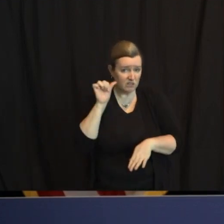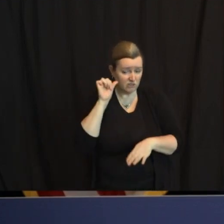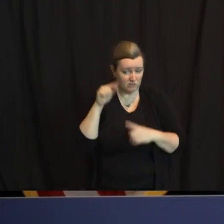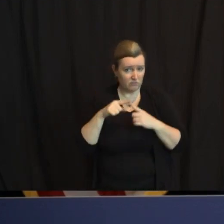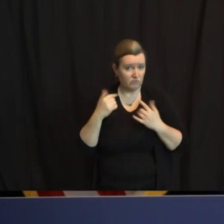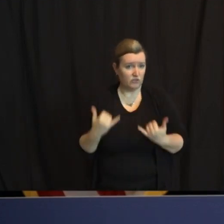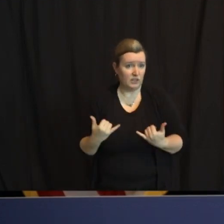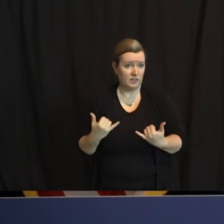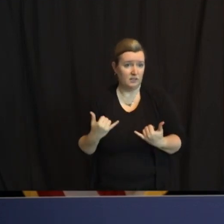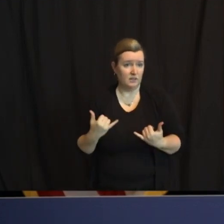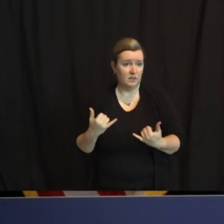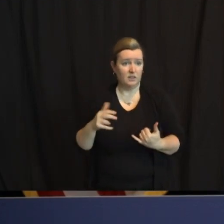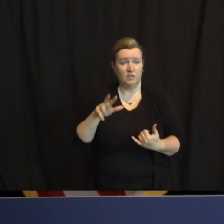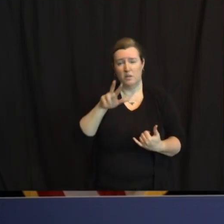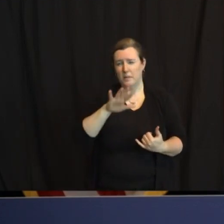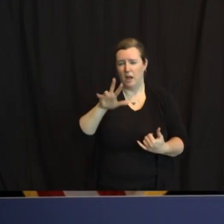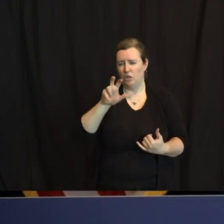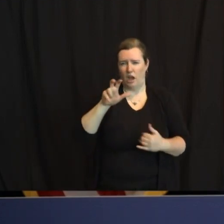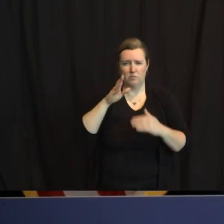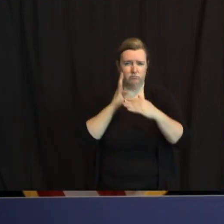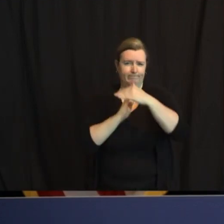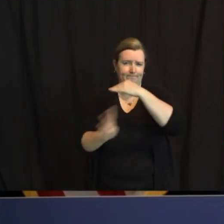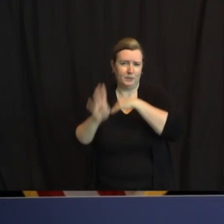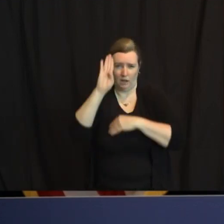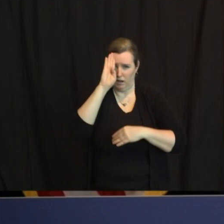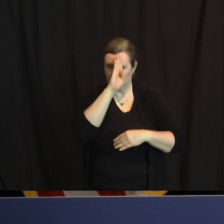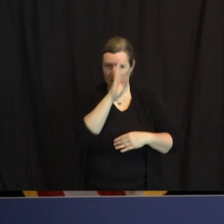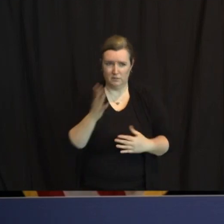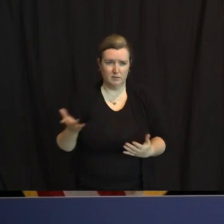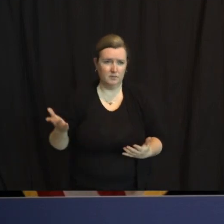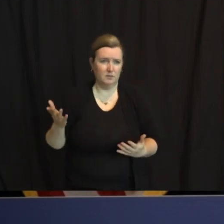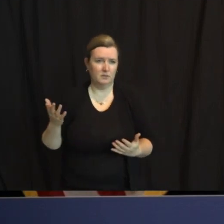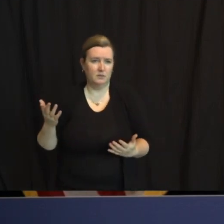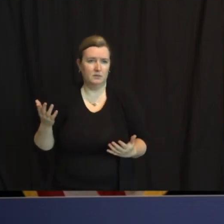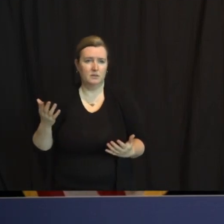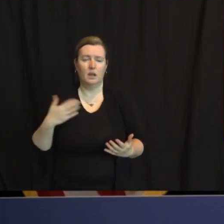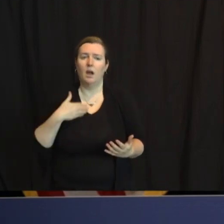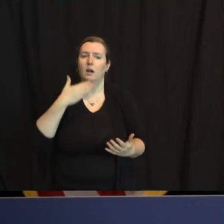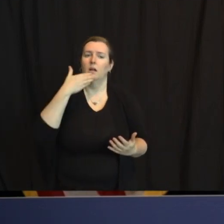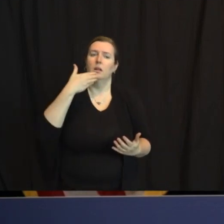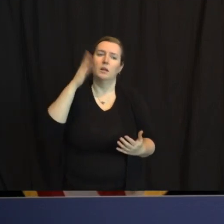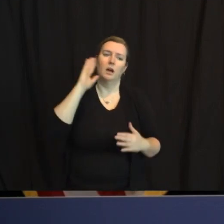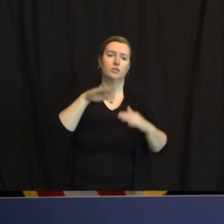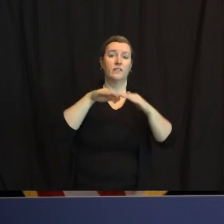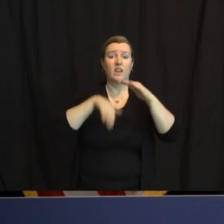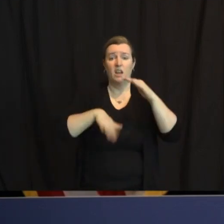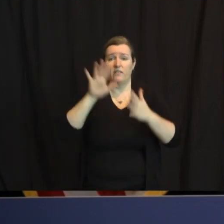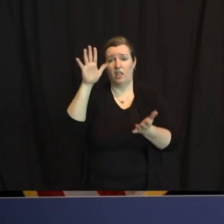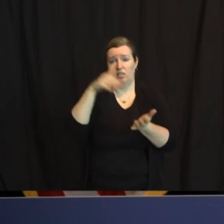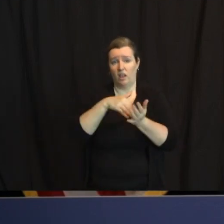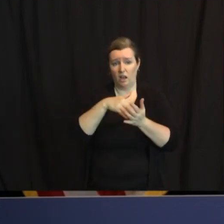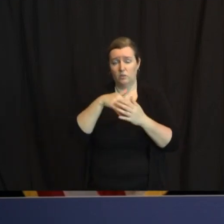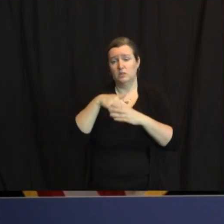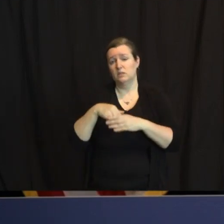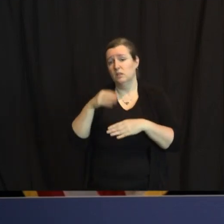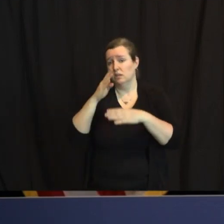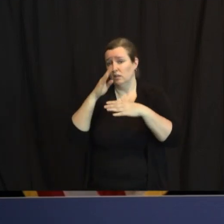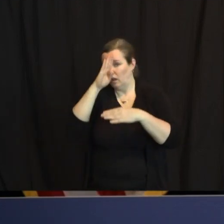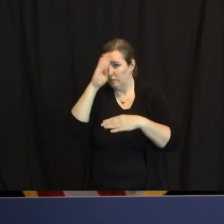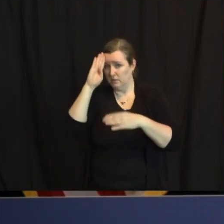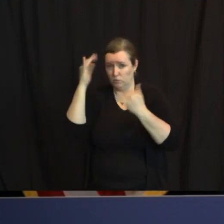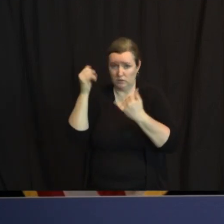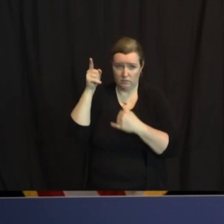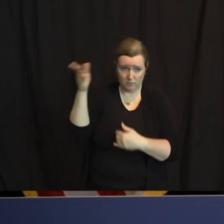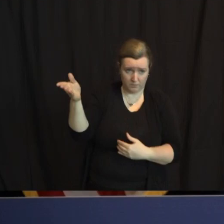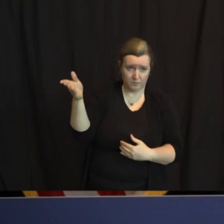hospitalizations. We're thrilled to be below 5,000 people in the hospital for COVID-19, but think about